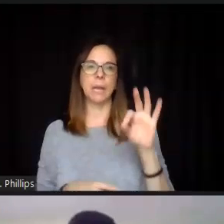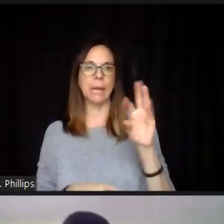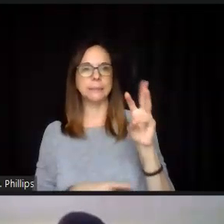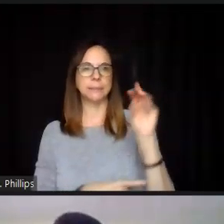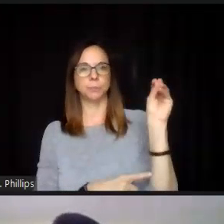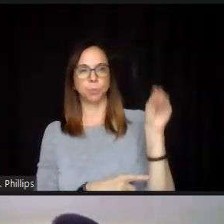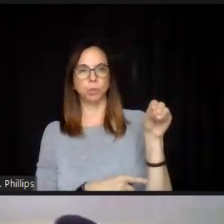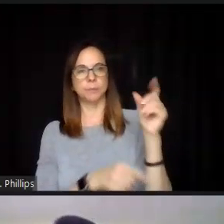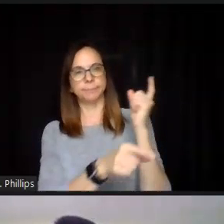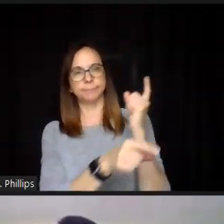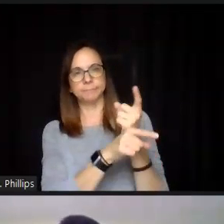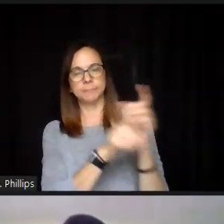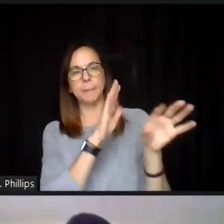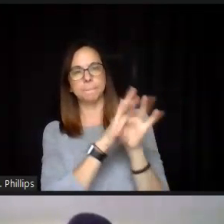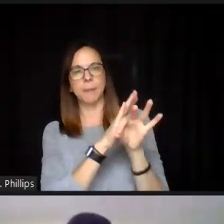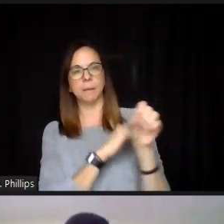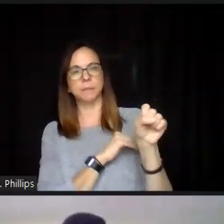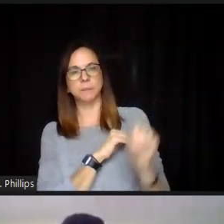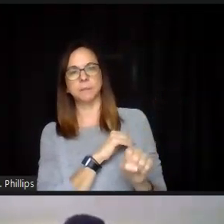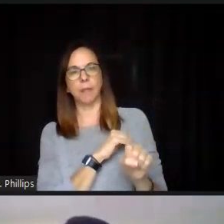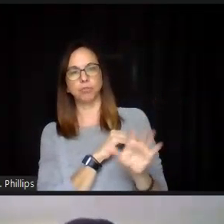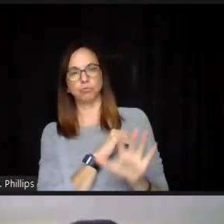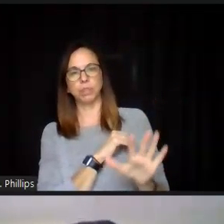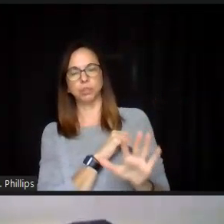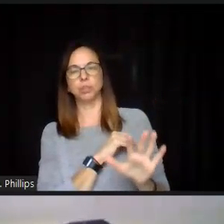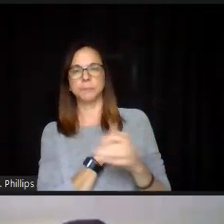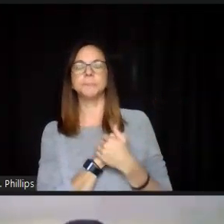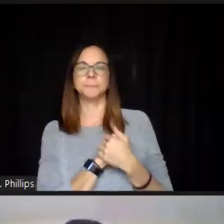96% of you correctly chose the southern region.